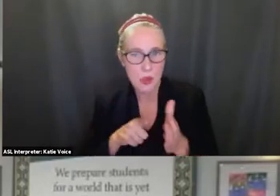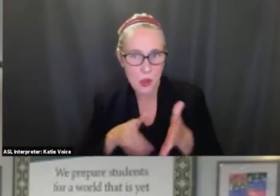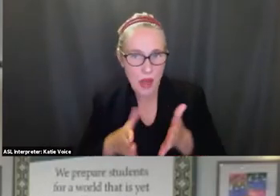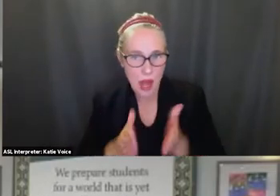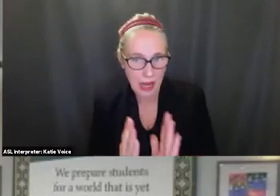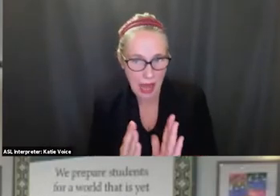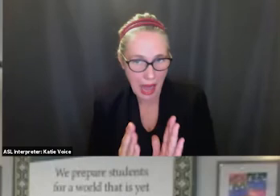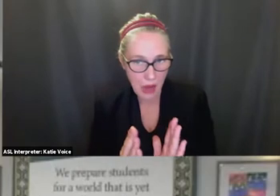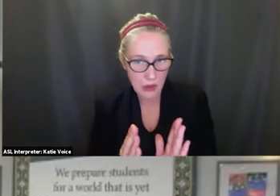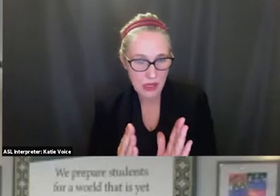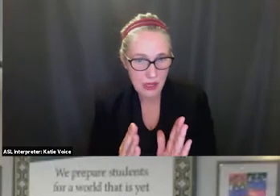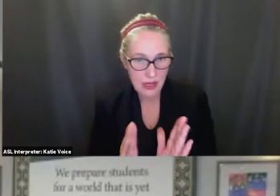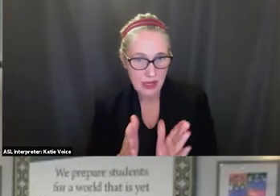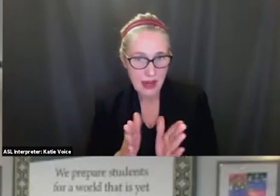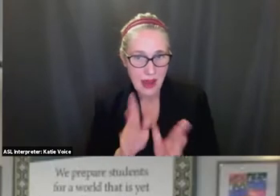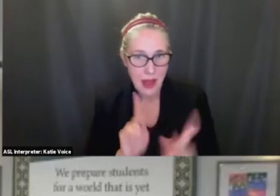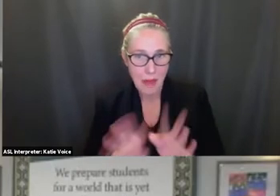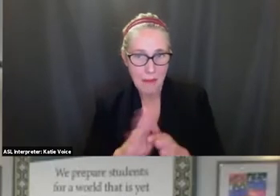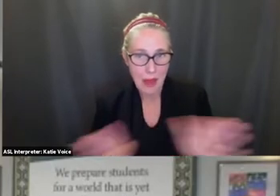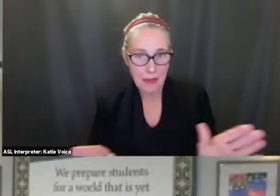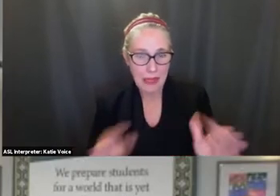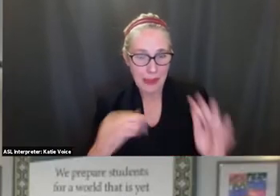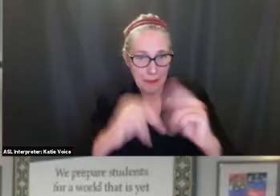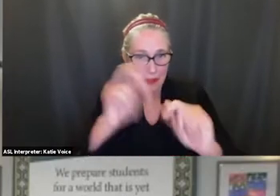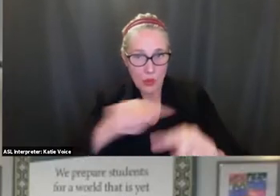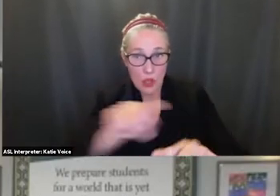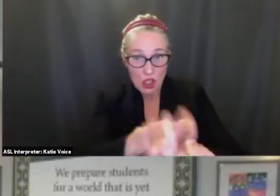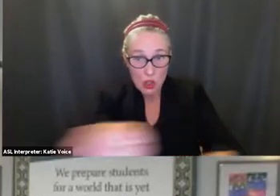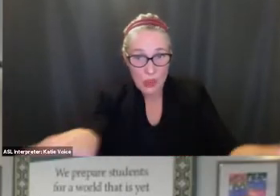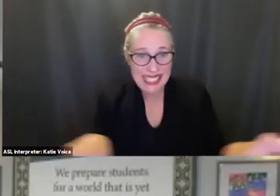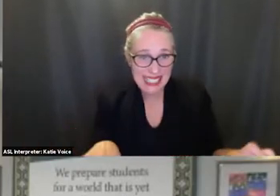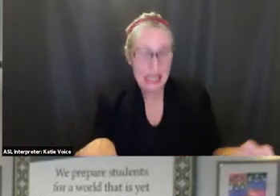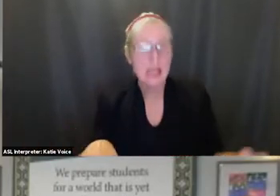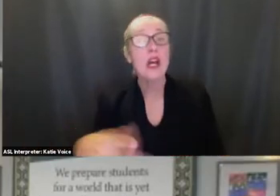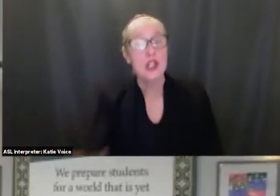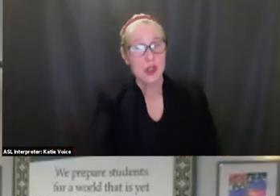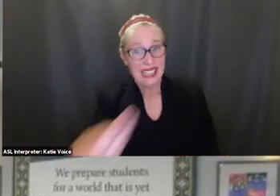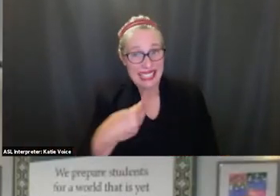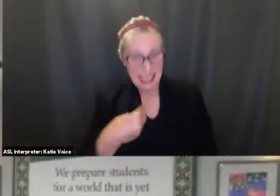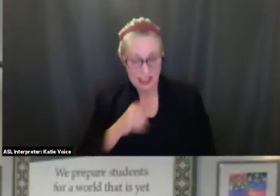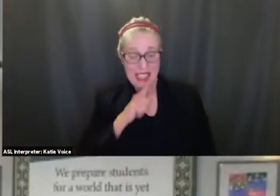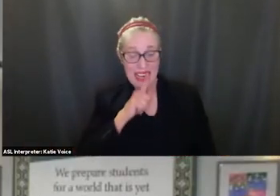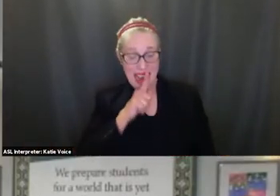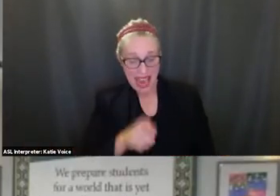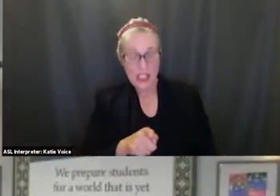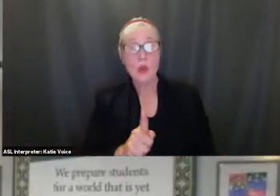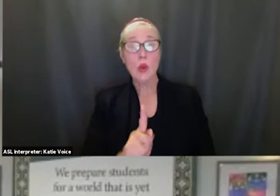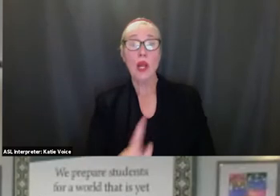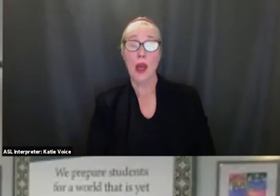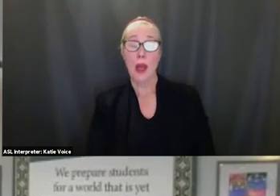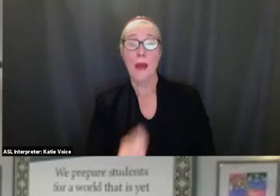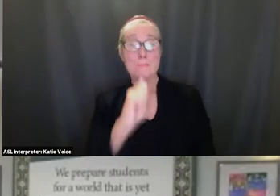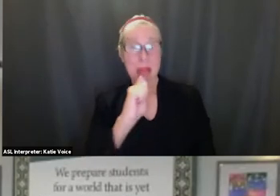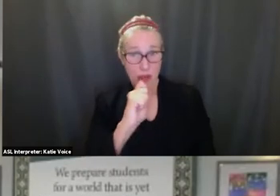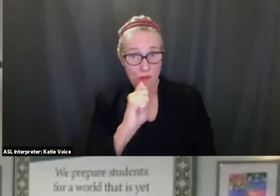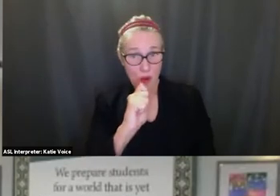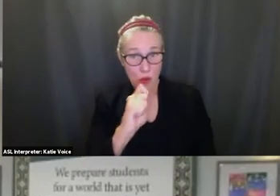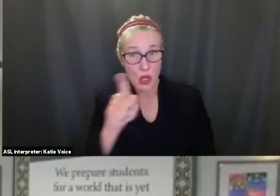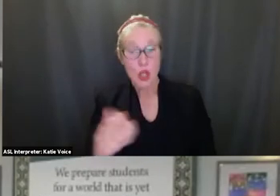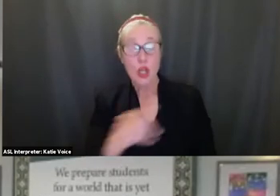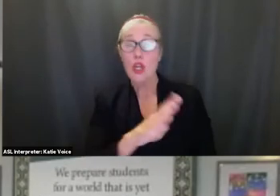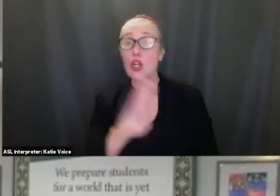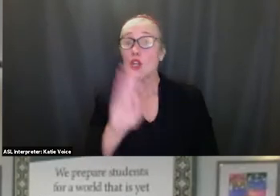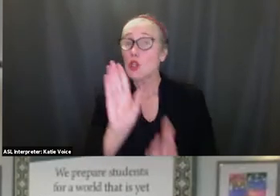you sit and we would just very much appreciate steps being taken toward actual interaction the board of supervisors meets every